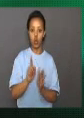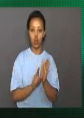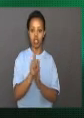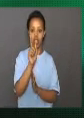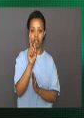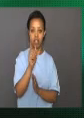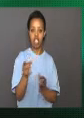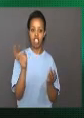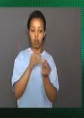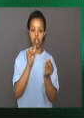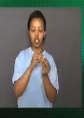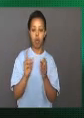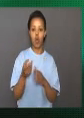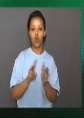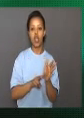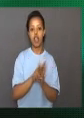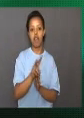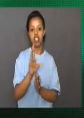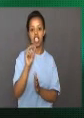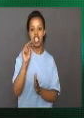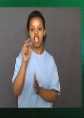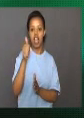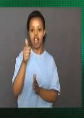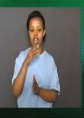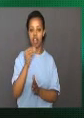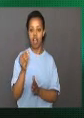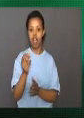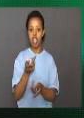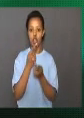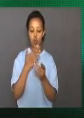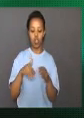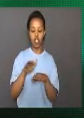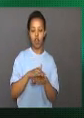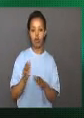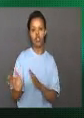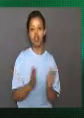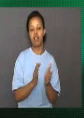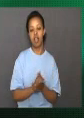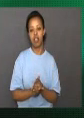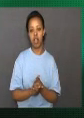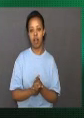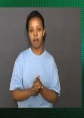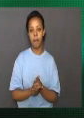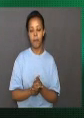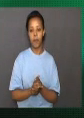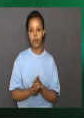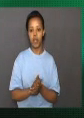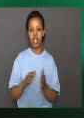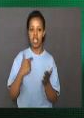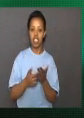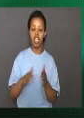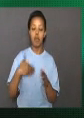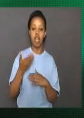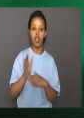of more virus DNA and protein coats. Next, the